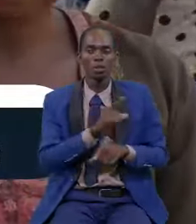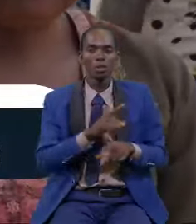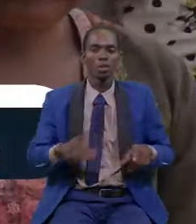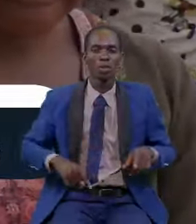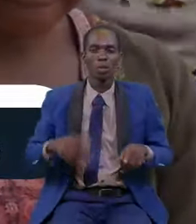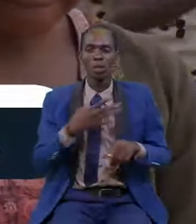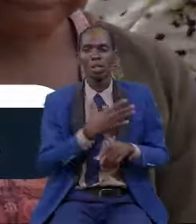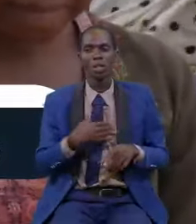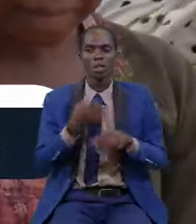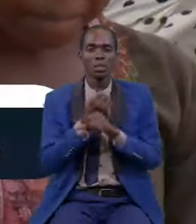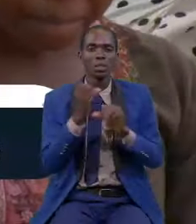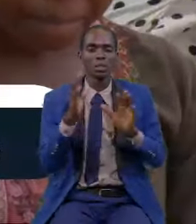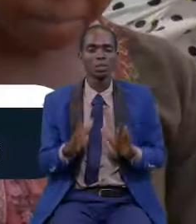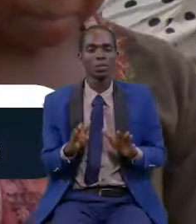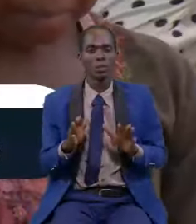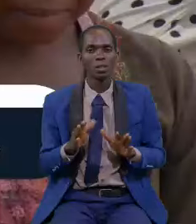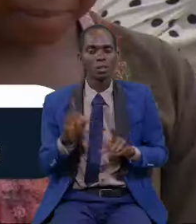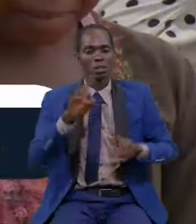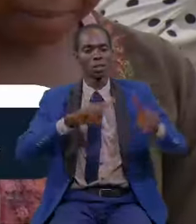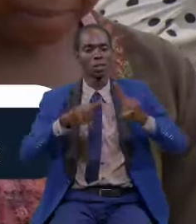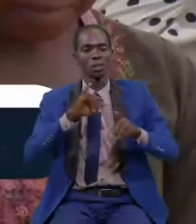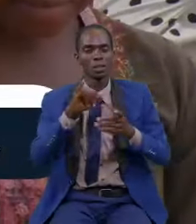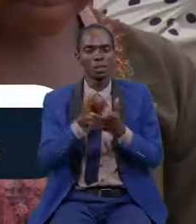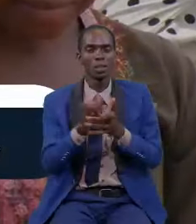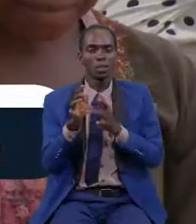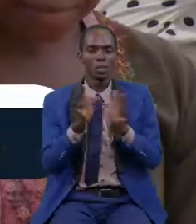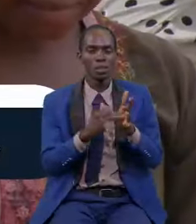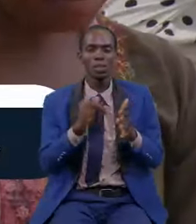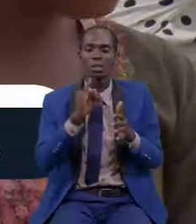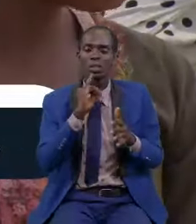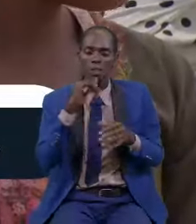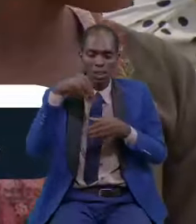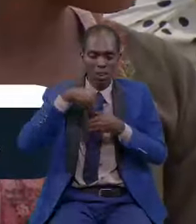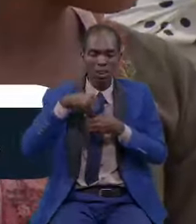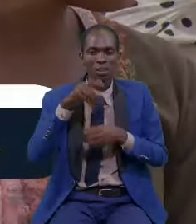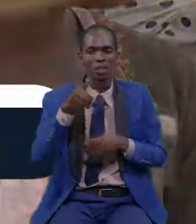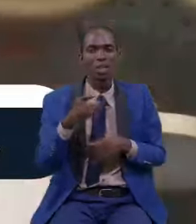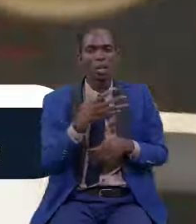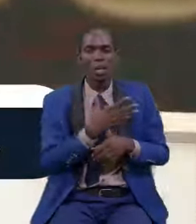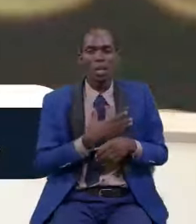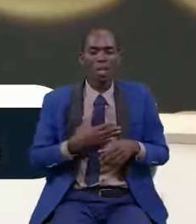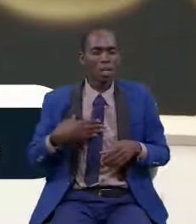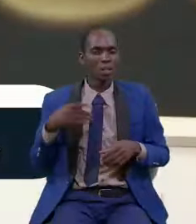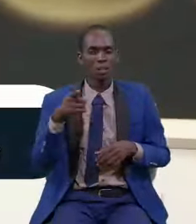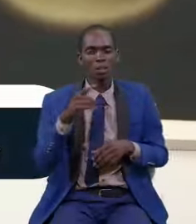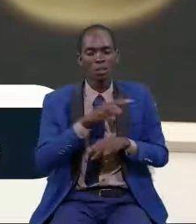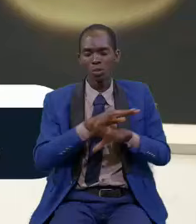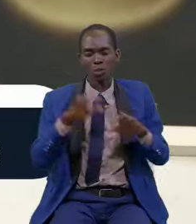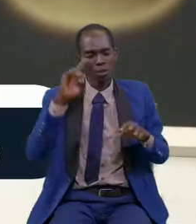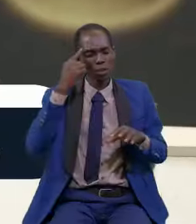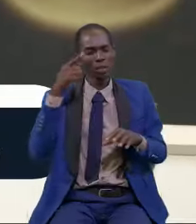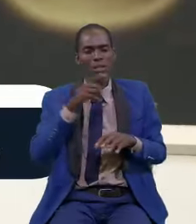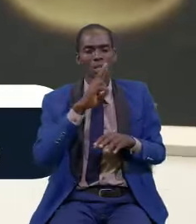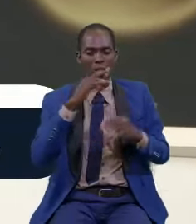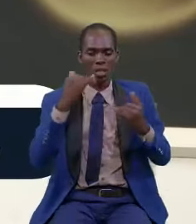Jesus abides in them. And they don't think they're any different. Yes, you are different. When you receive Jesus,